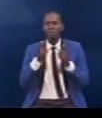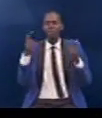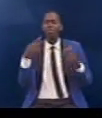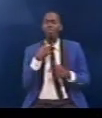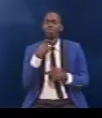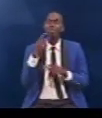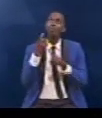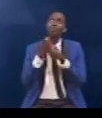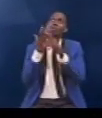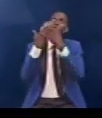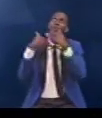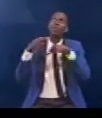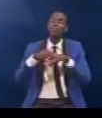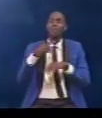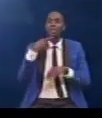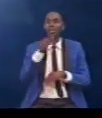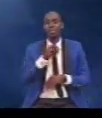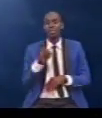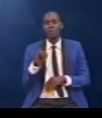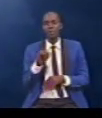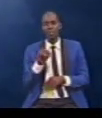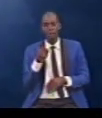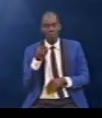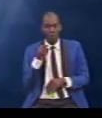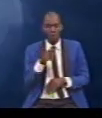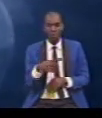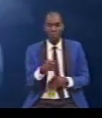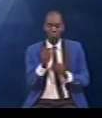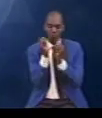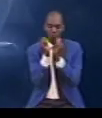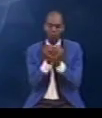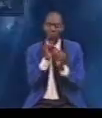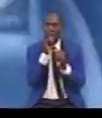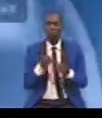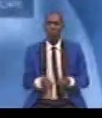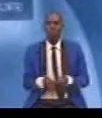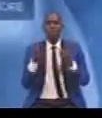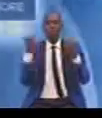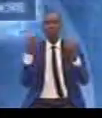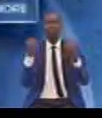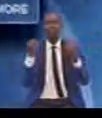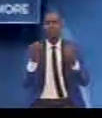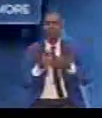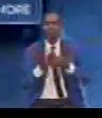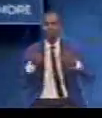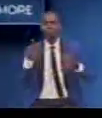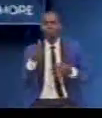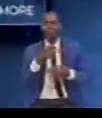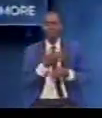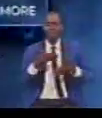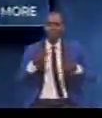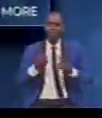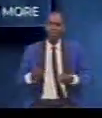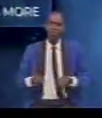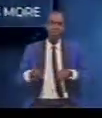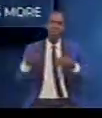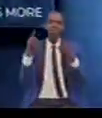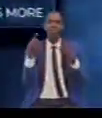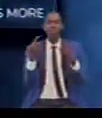from heaven, saying, "The snare is broken. Loose him and let him